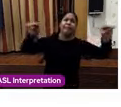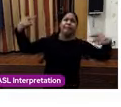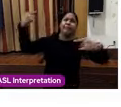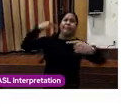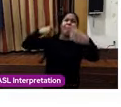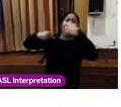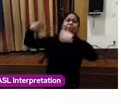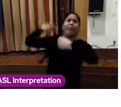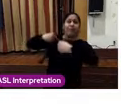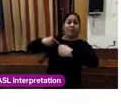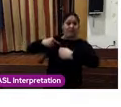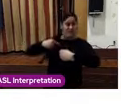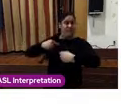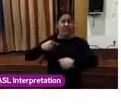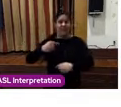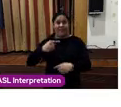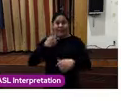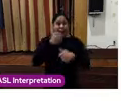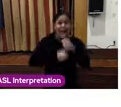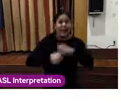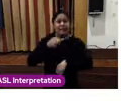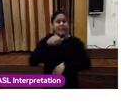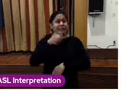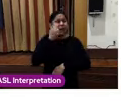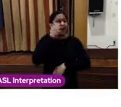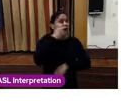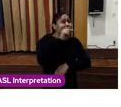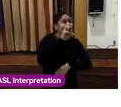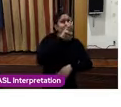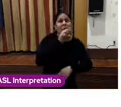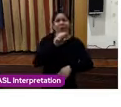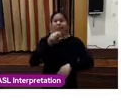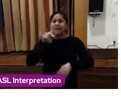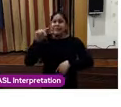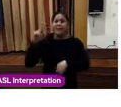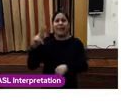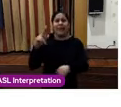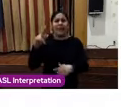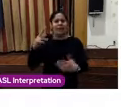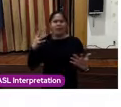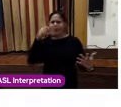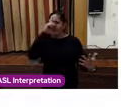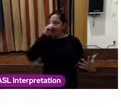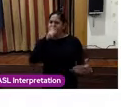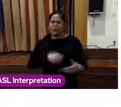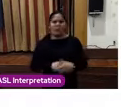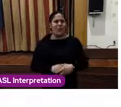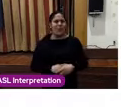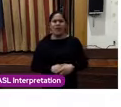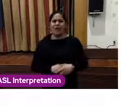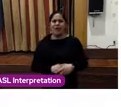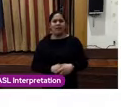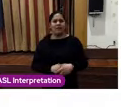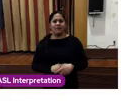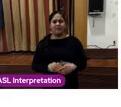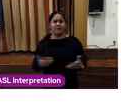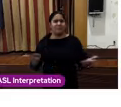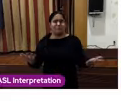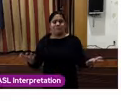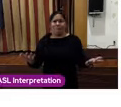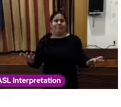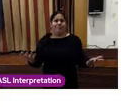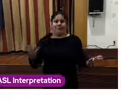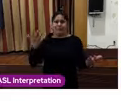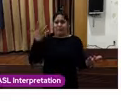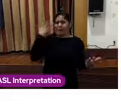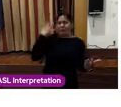It would be on every TV channel. It would, like, we would be just, it would be a wrap,